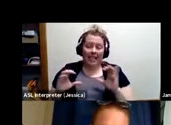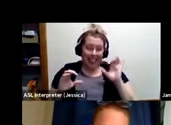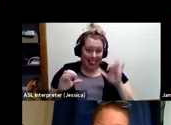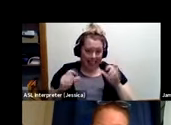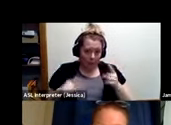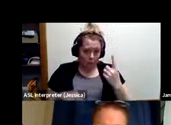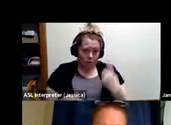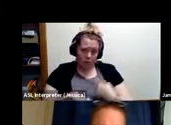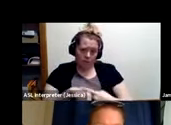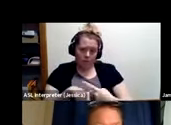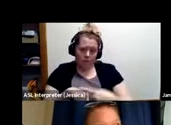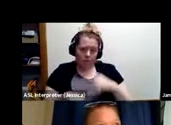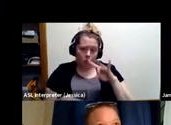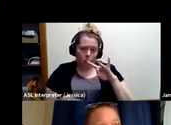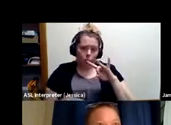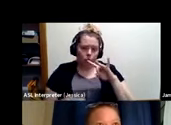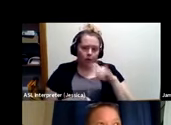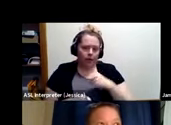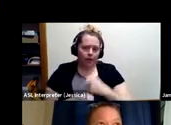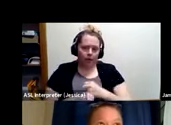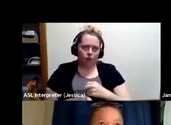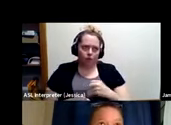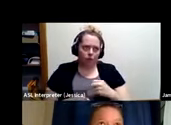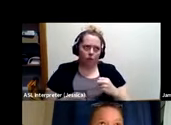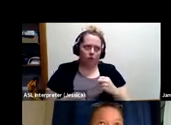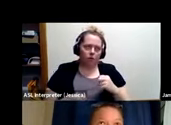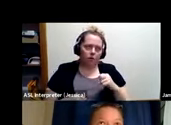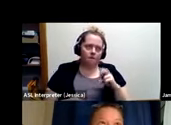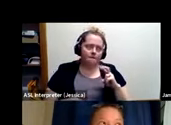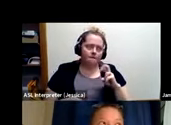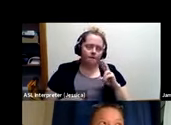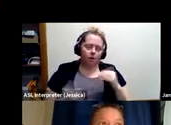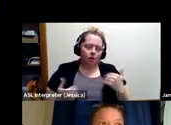that's just very, very rare. And